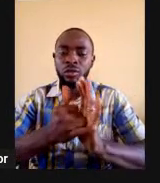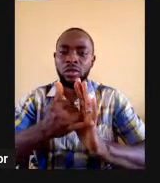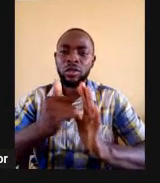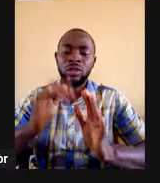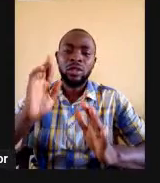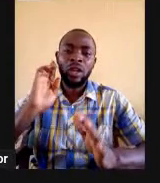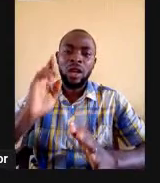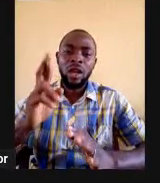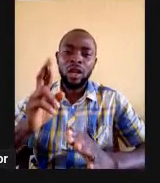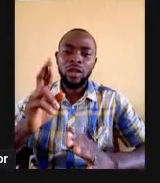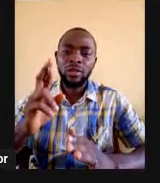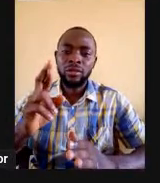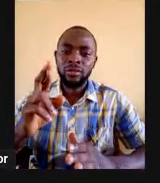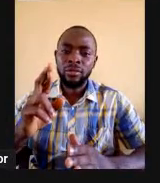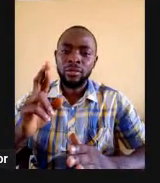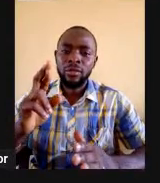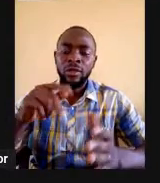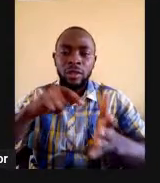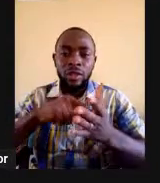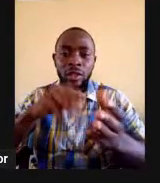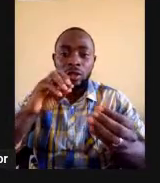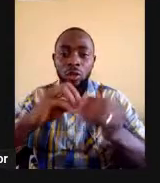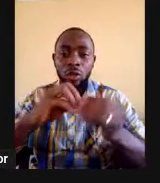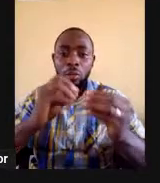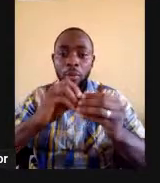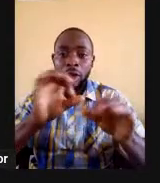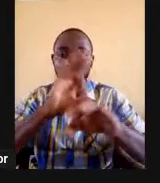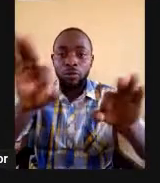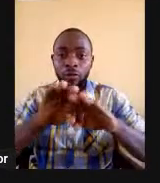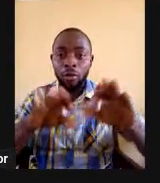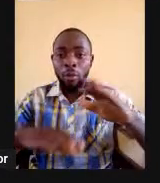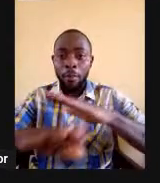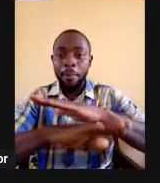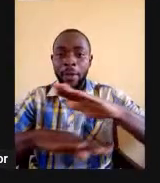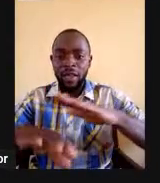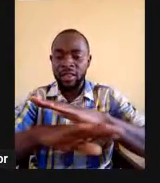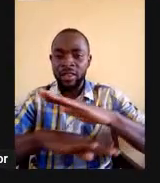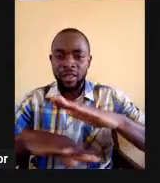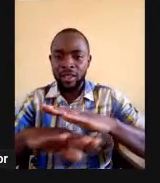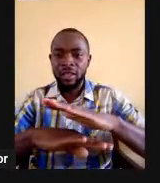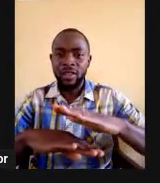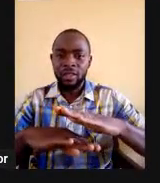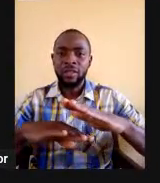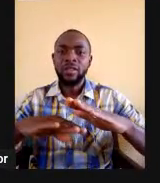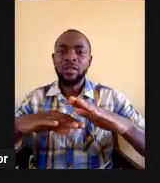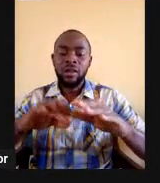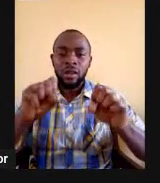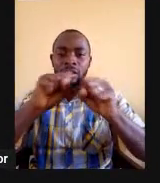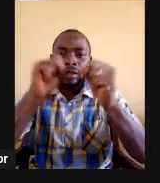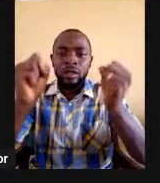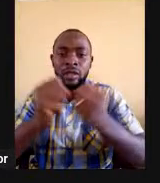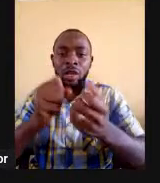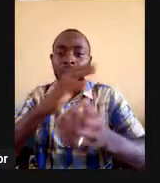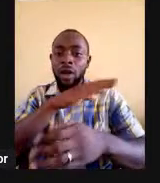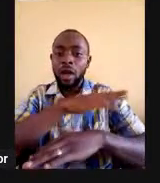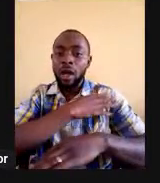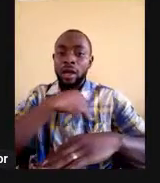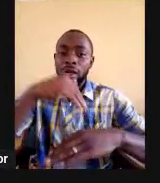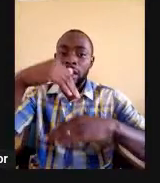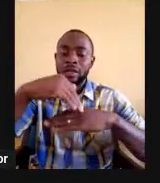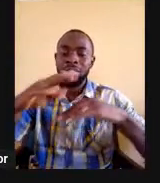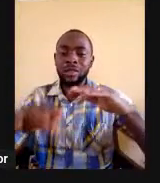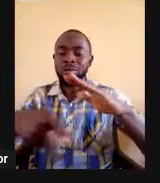systems. So these numbers form the basic layer of all computing system and are the primary